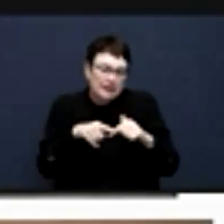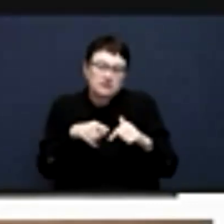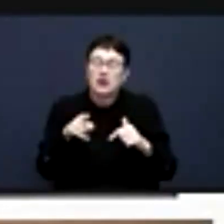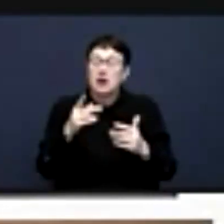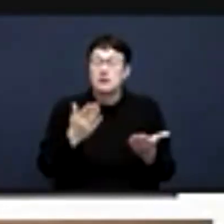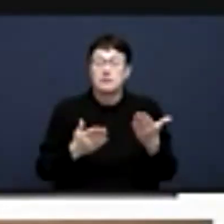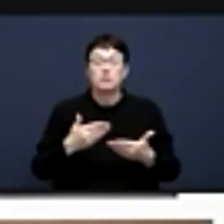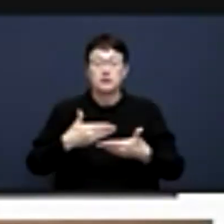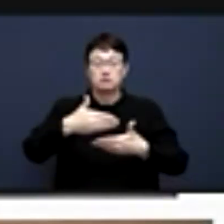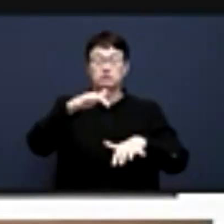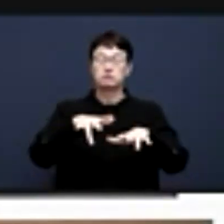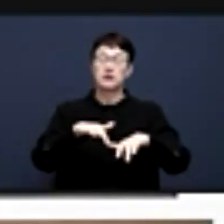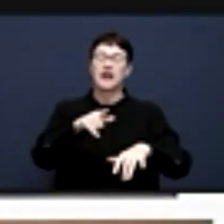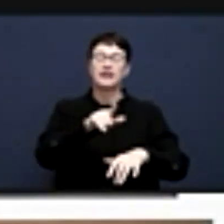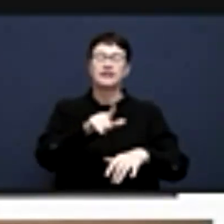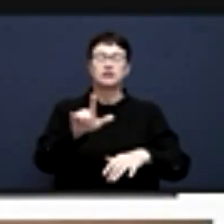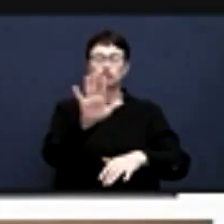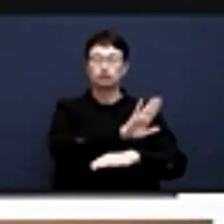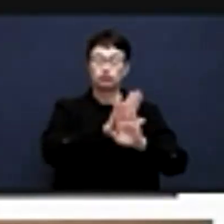says that I need a screen reader